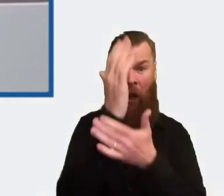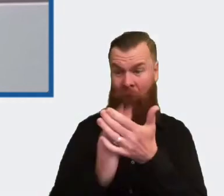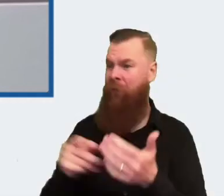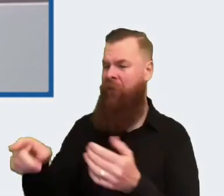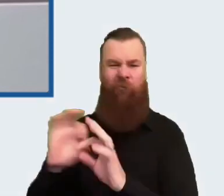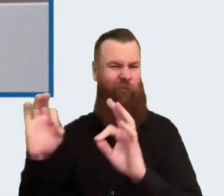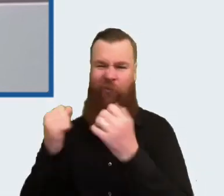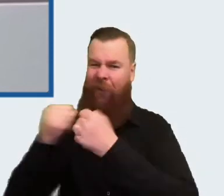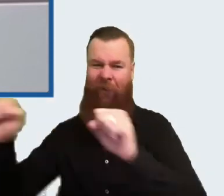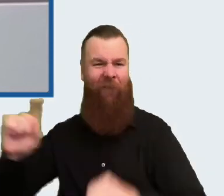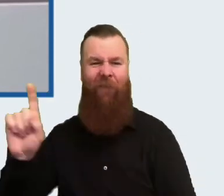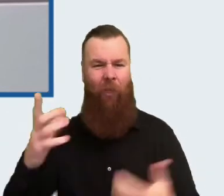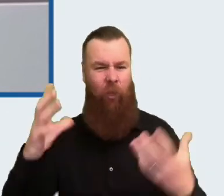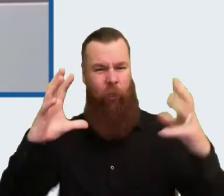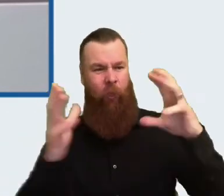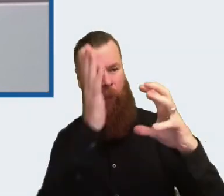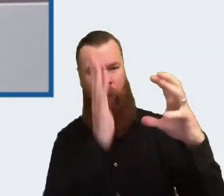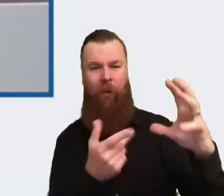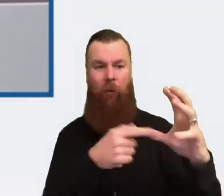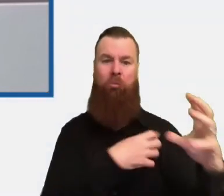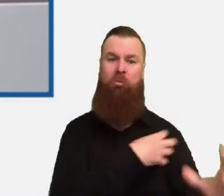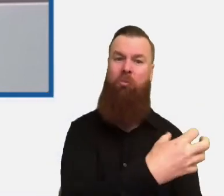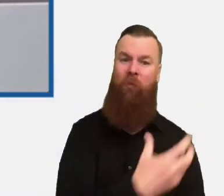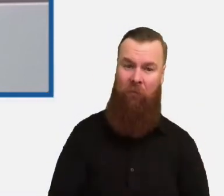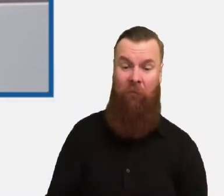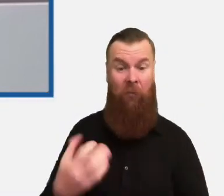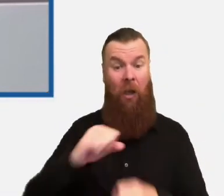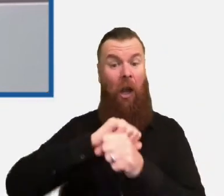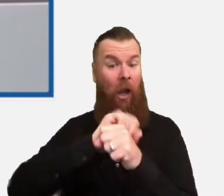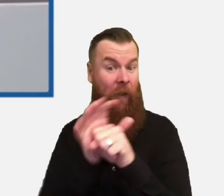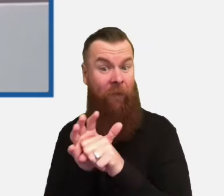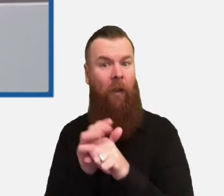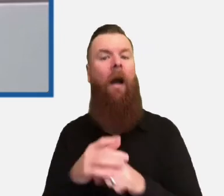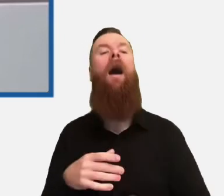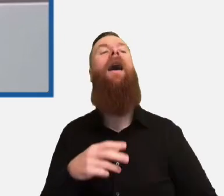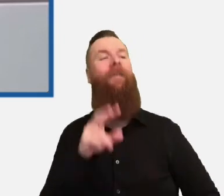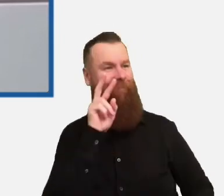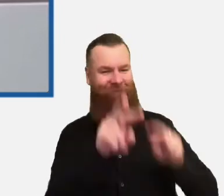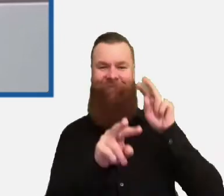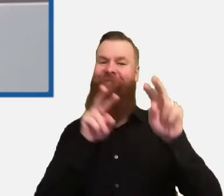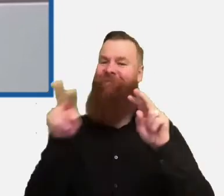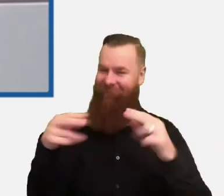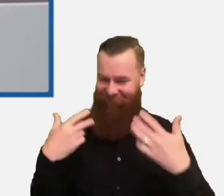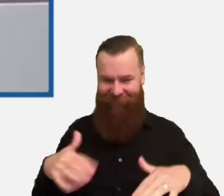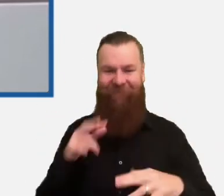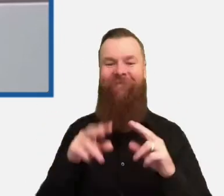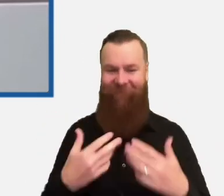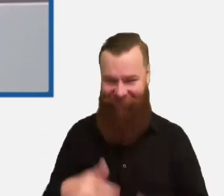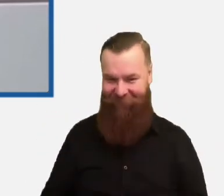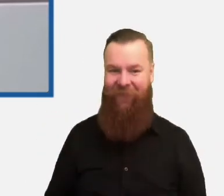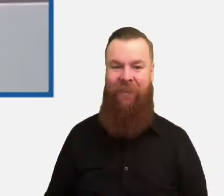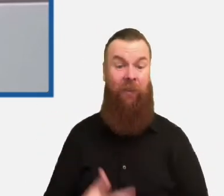have emerged because there is great inequity in the distribution of vaccines, where some